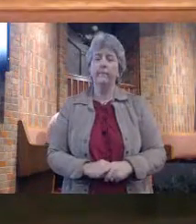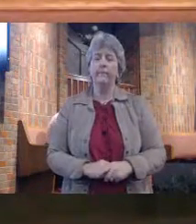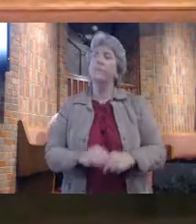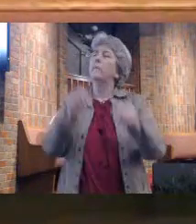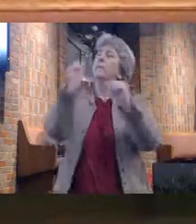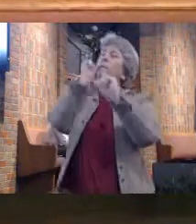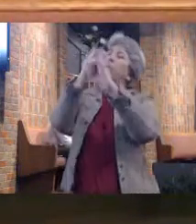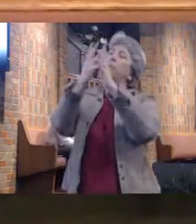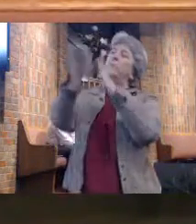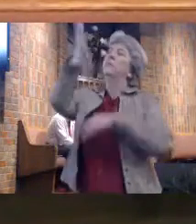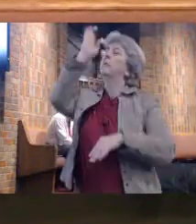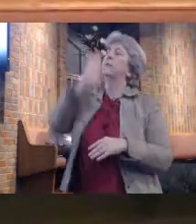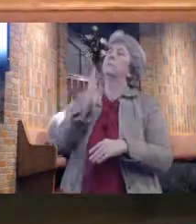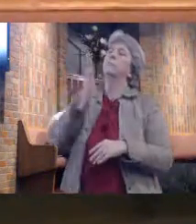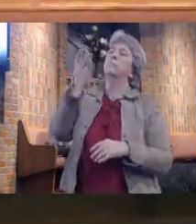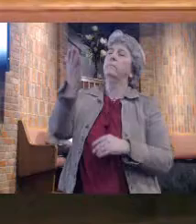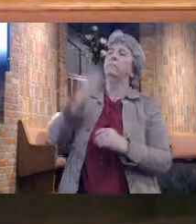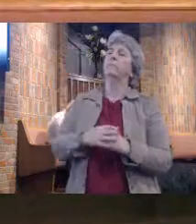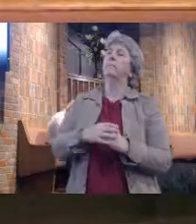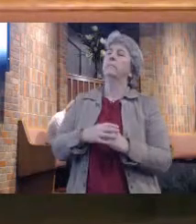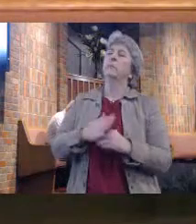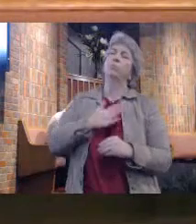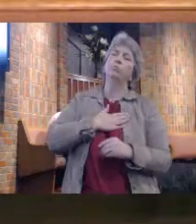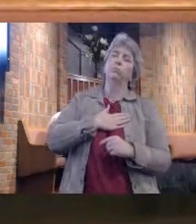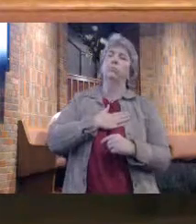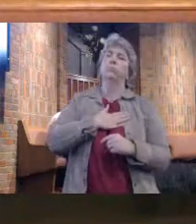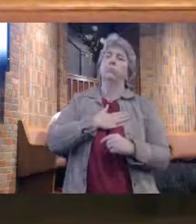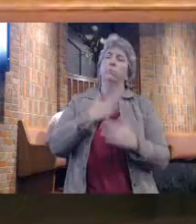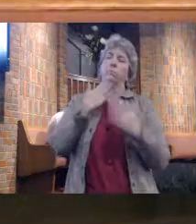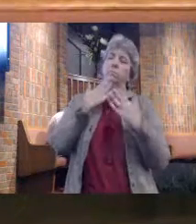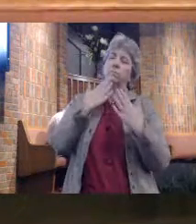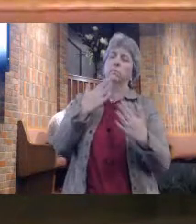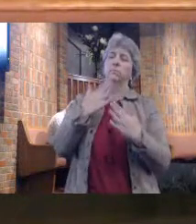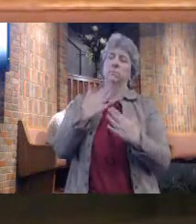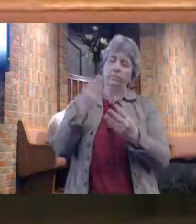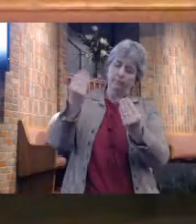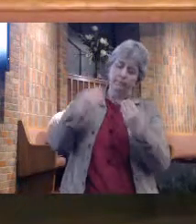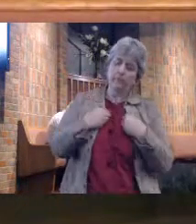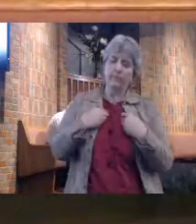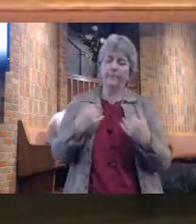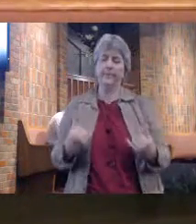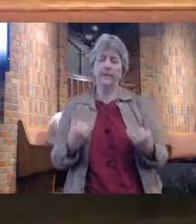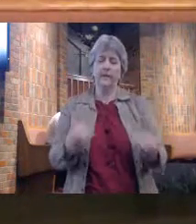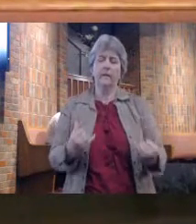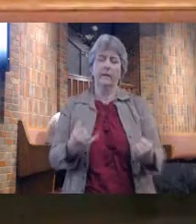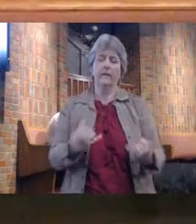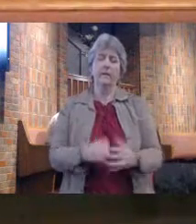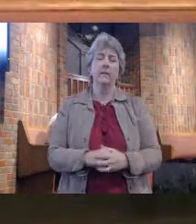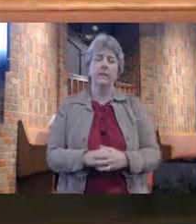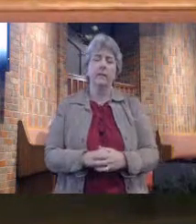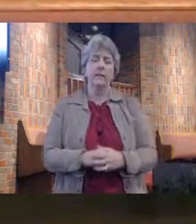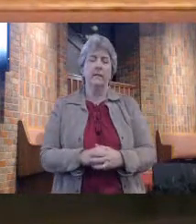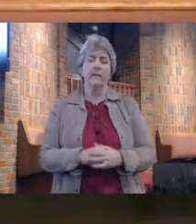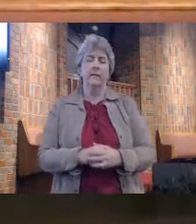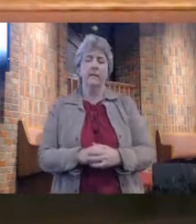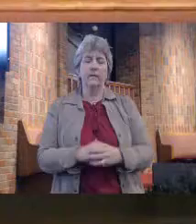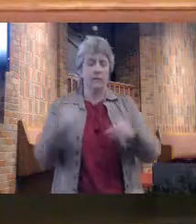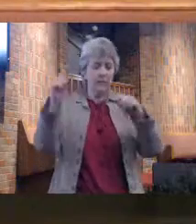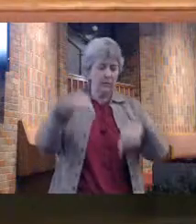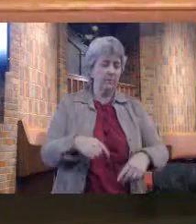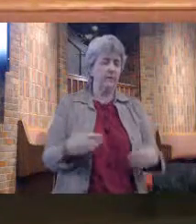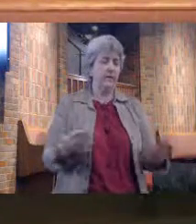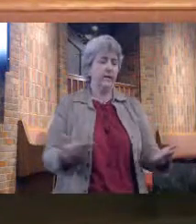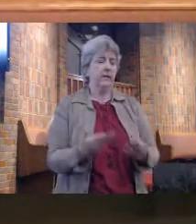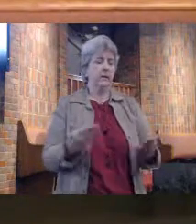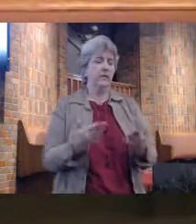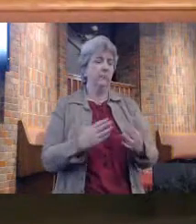Our God and our Father, we are so thankful for this day that you have given to us, where we can come into this building and